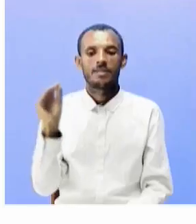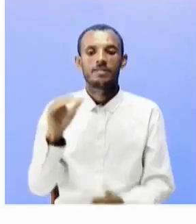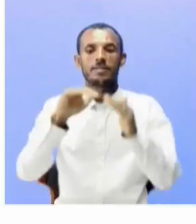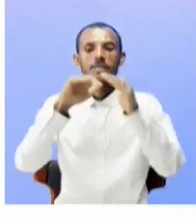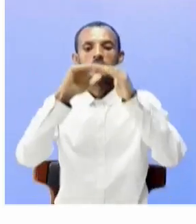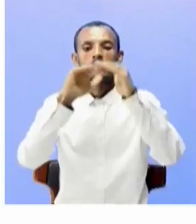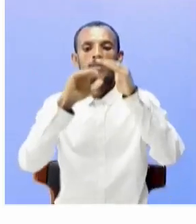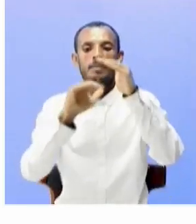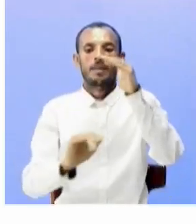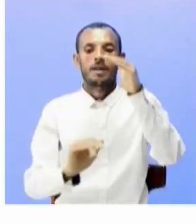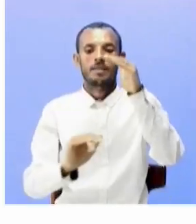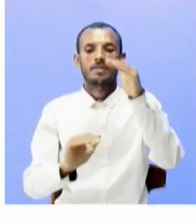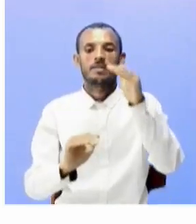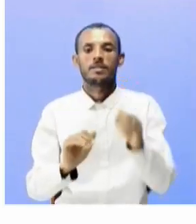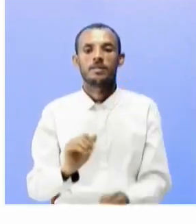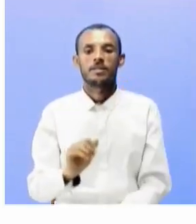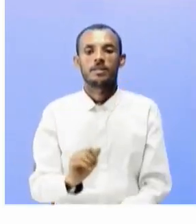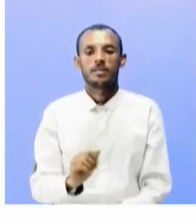subtraction.